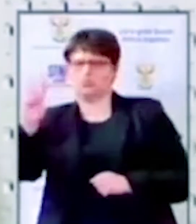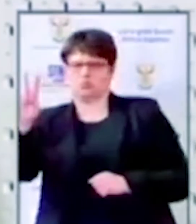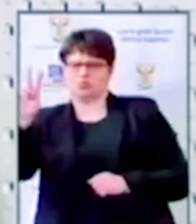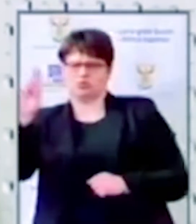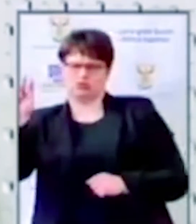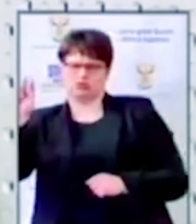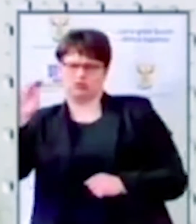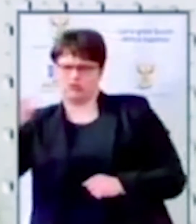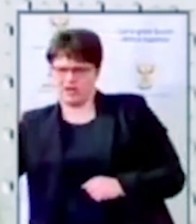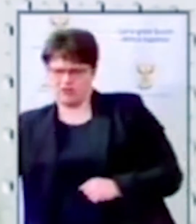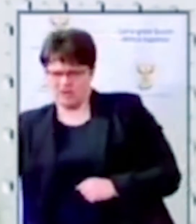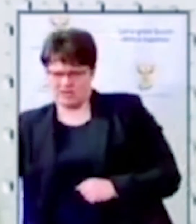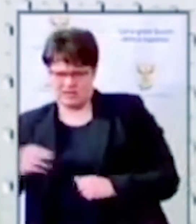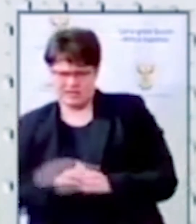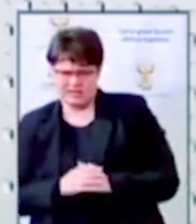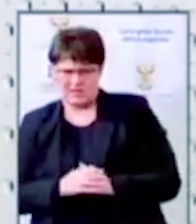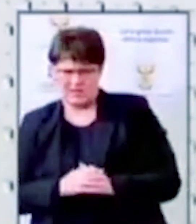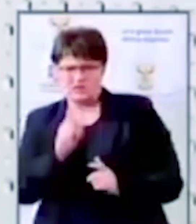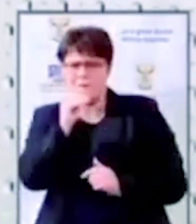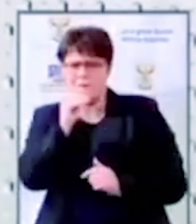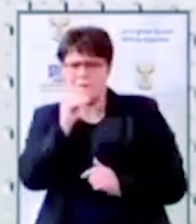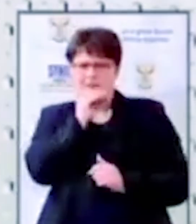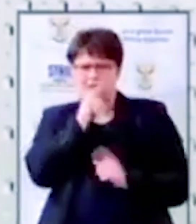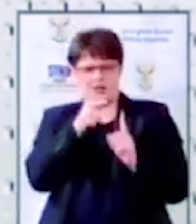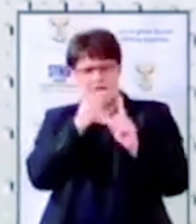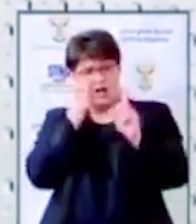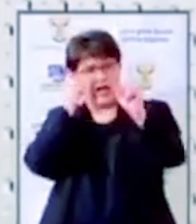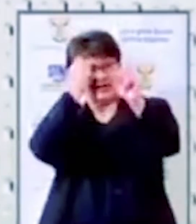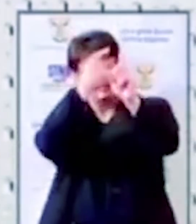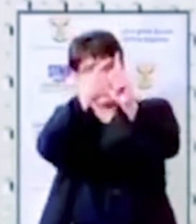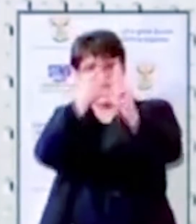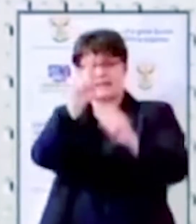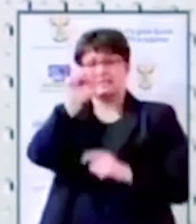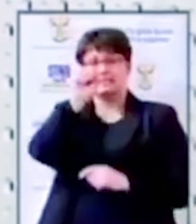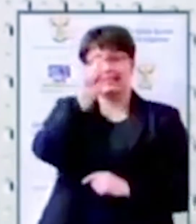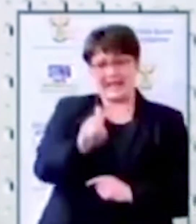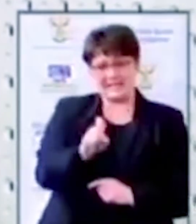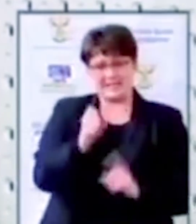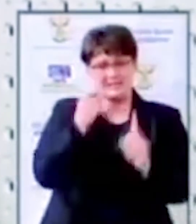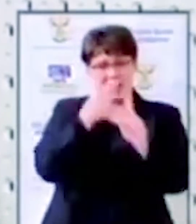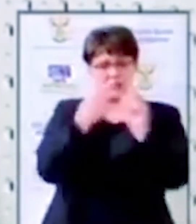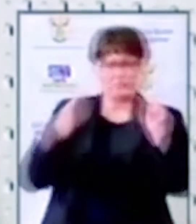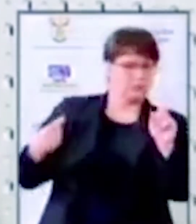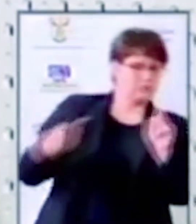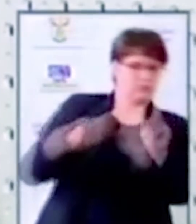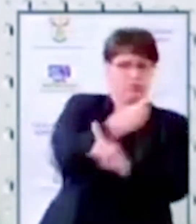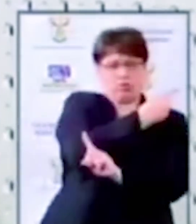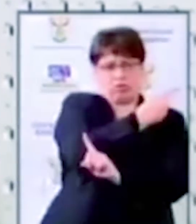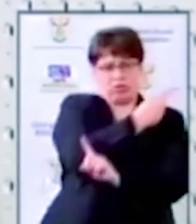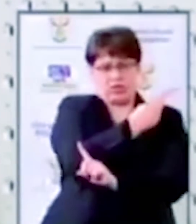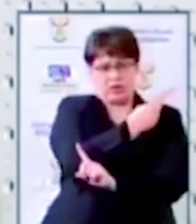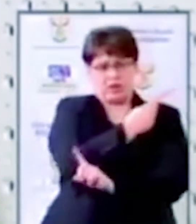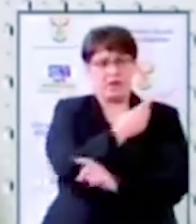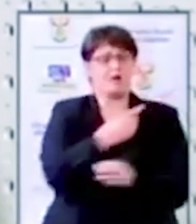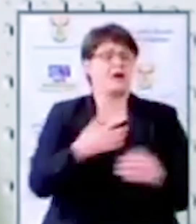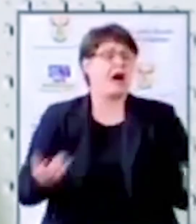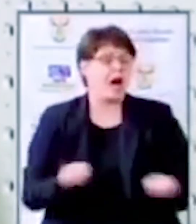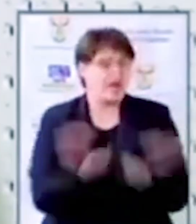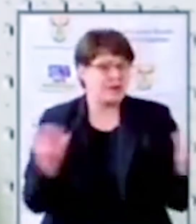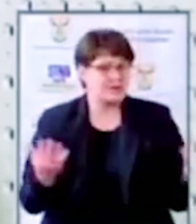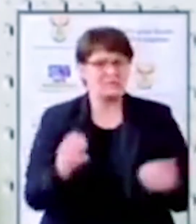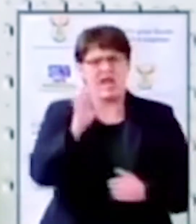are expecting to miss our tax target for the year by